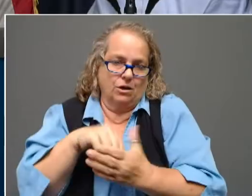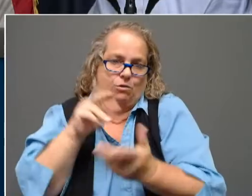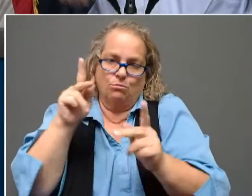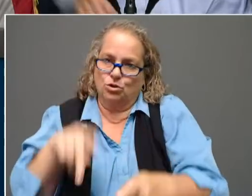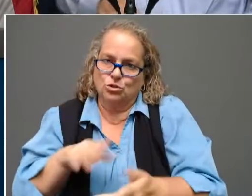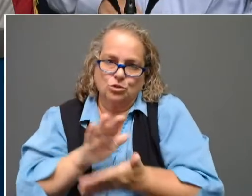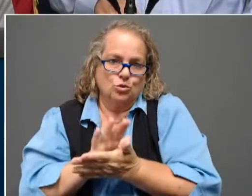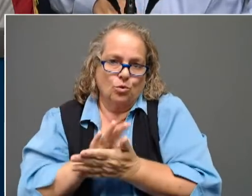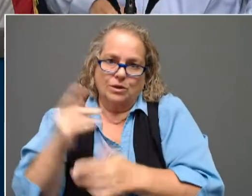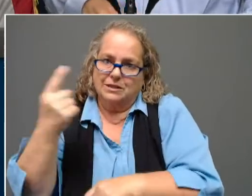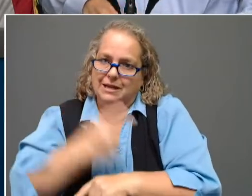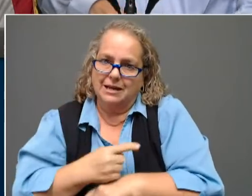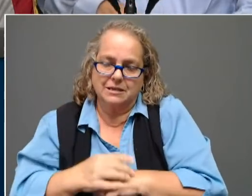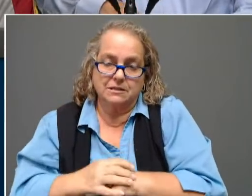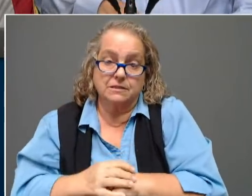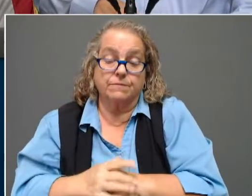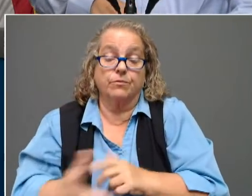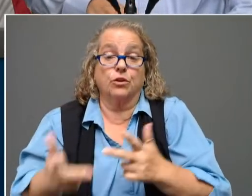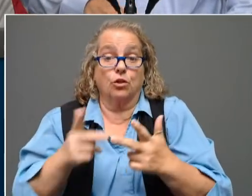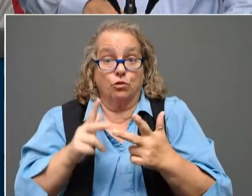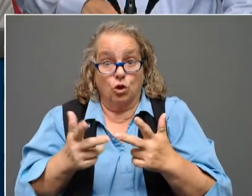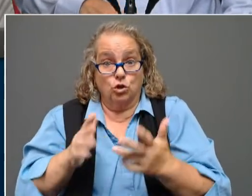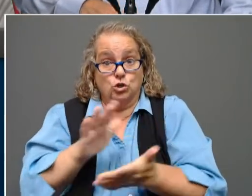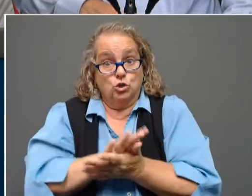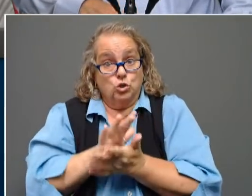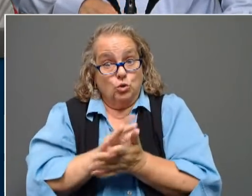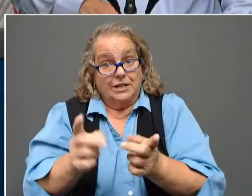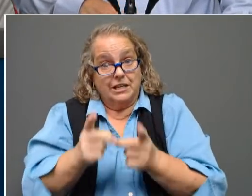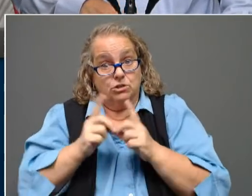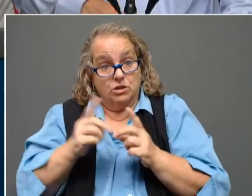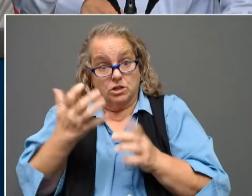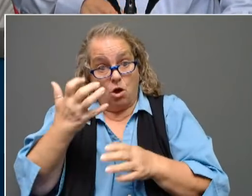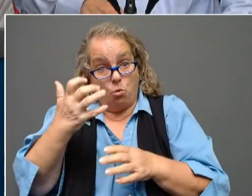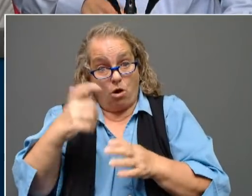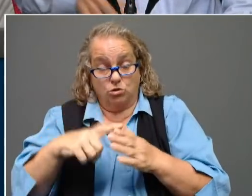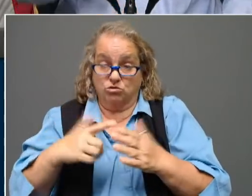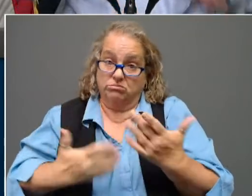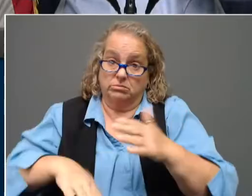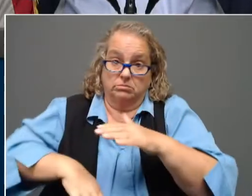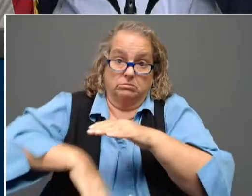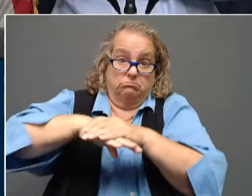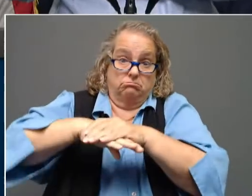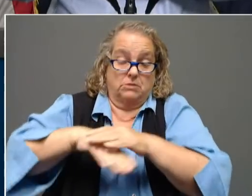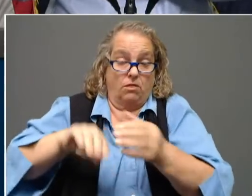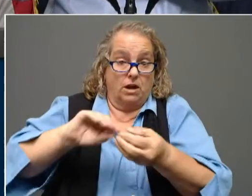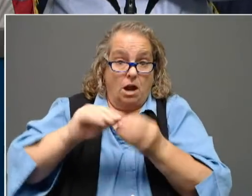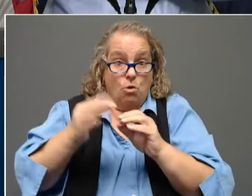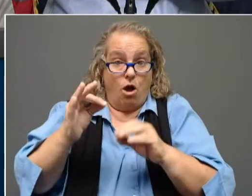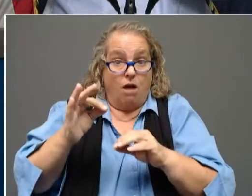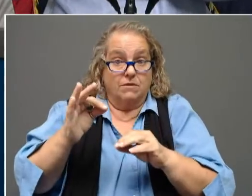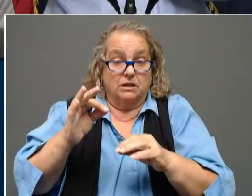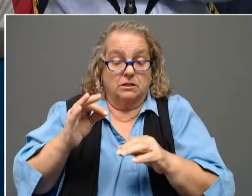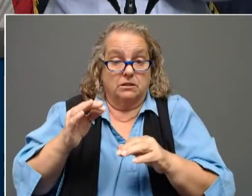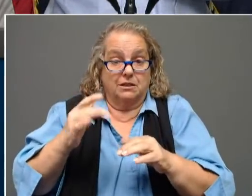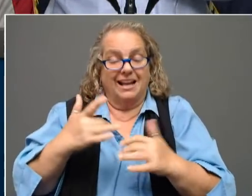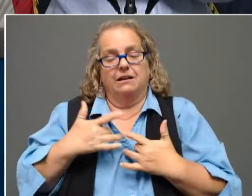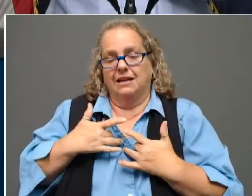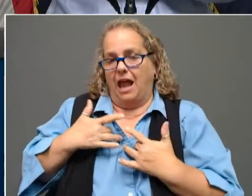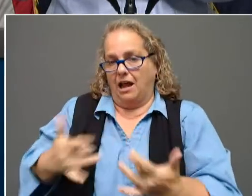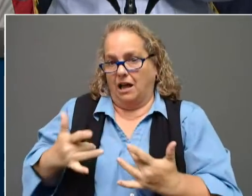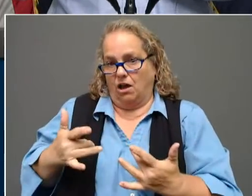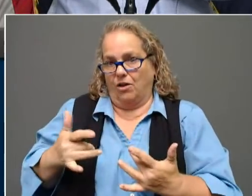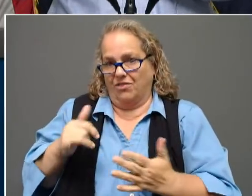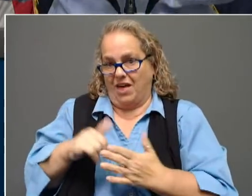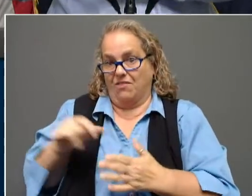And third, school districts that want to optimize the number of days, the likelihood that they will be